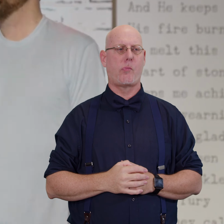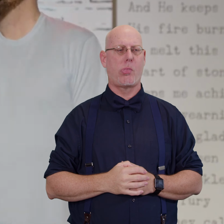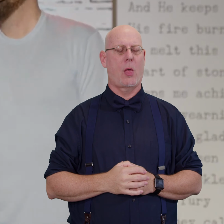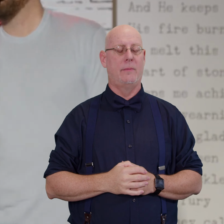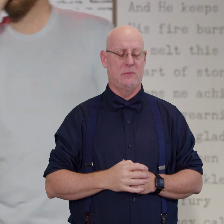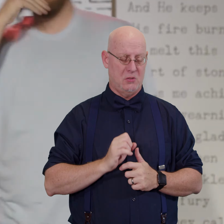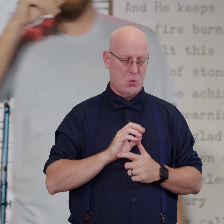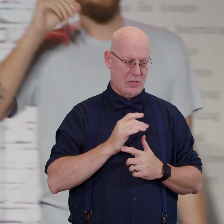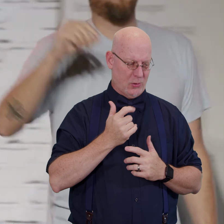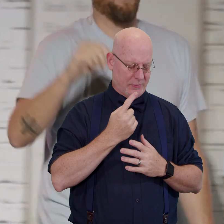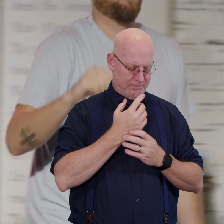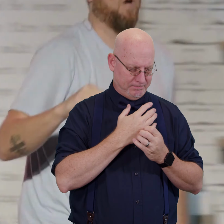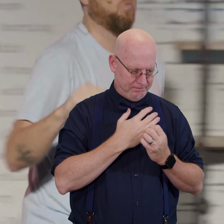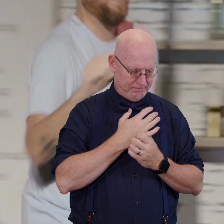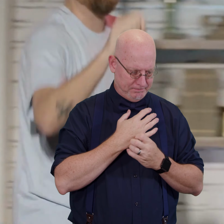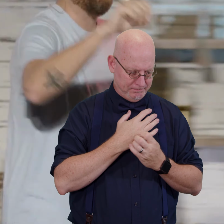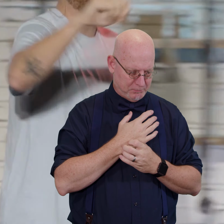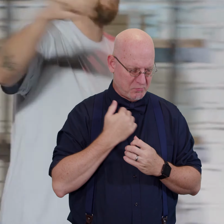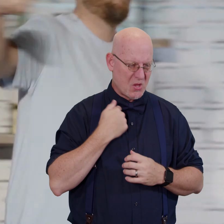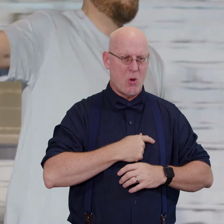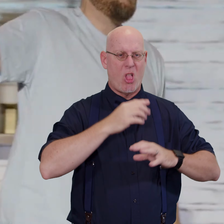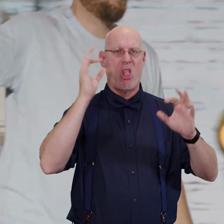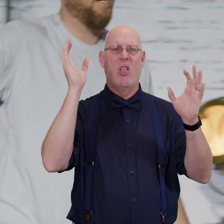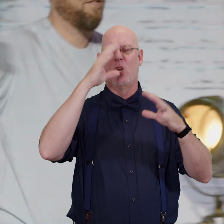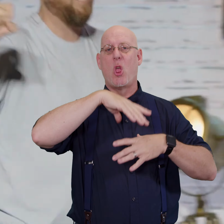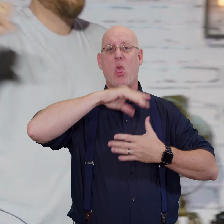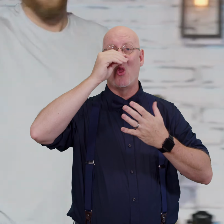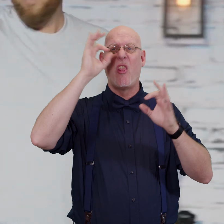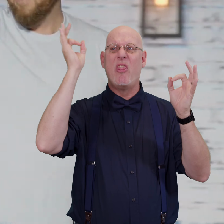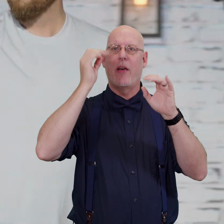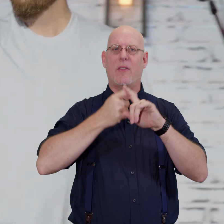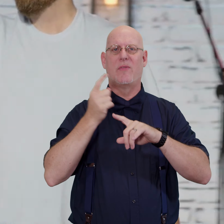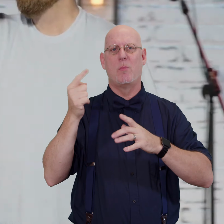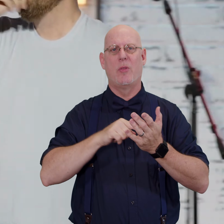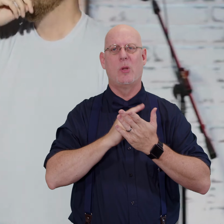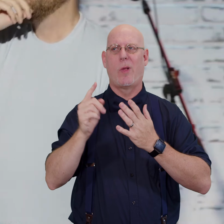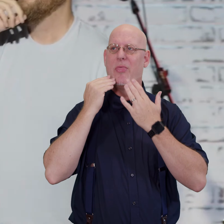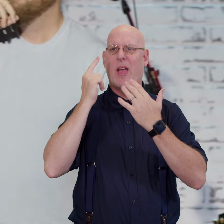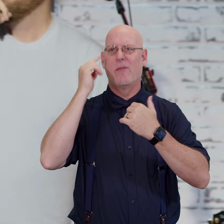Okay? Or another phrase was, we learned nothing from you this week. Thanks for nothing.